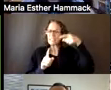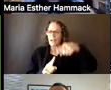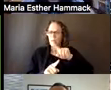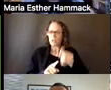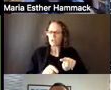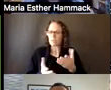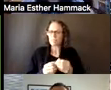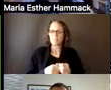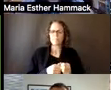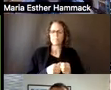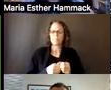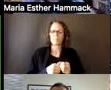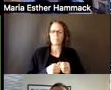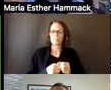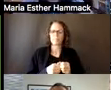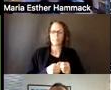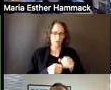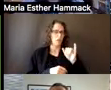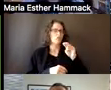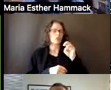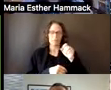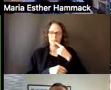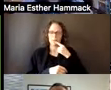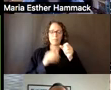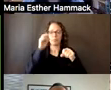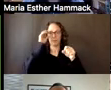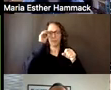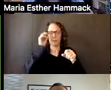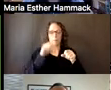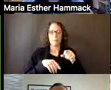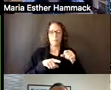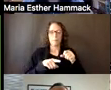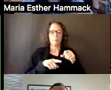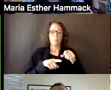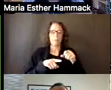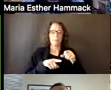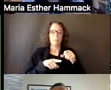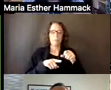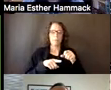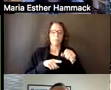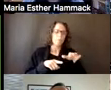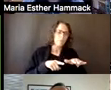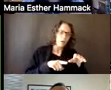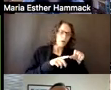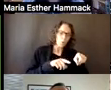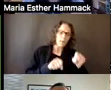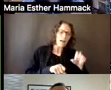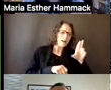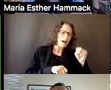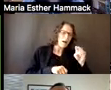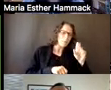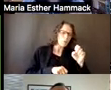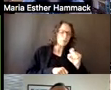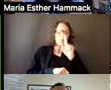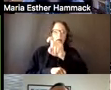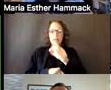The connection. And feel free, Casey Blackman, if you would like to unmute yourself to ask your question. It was a